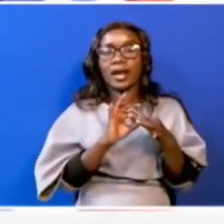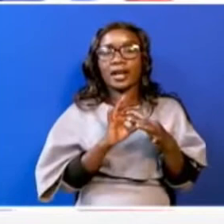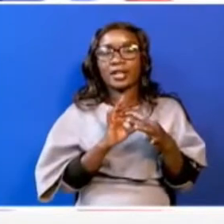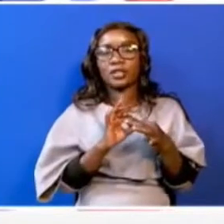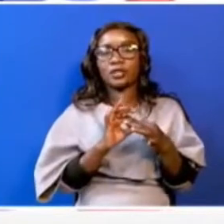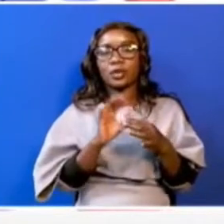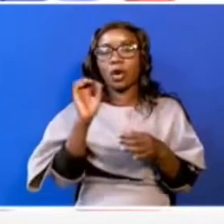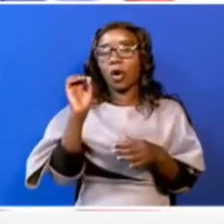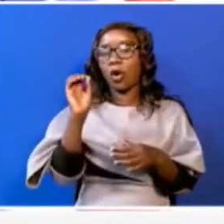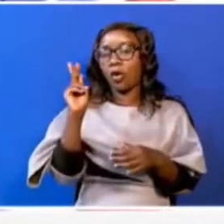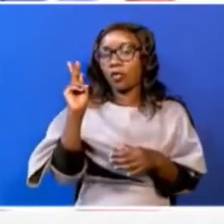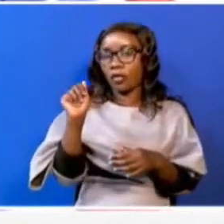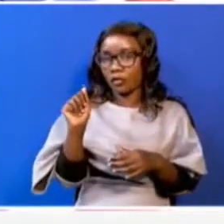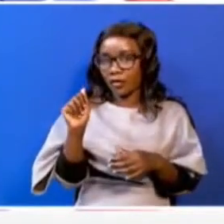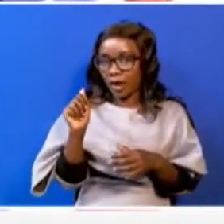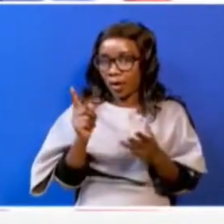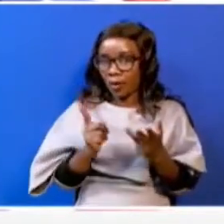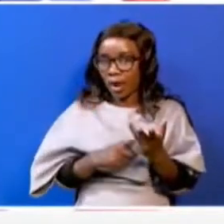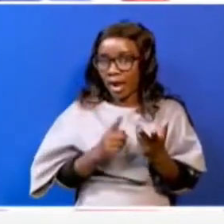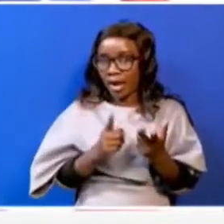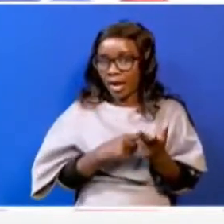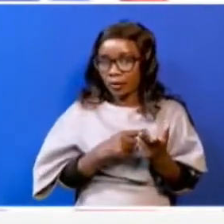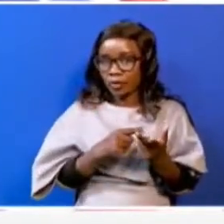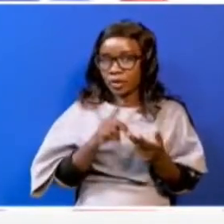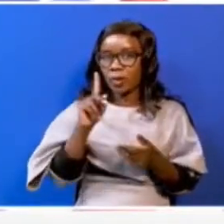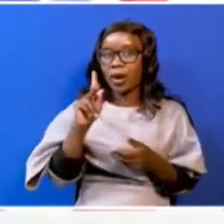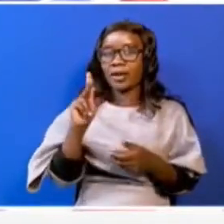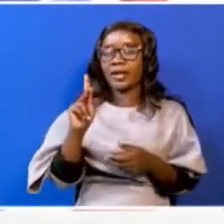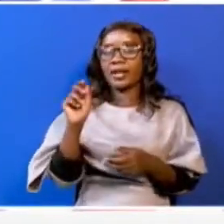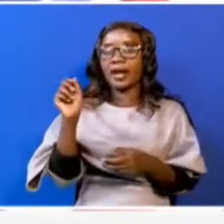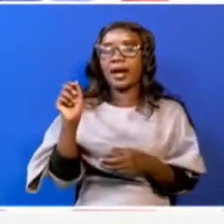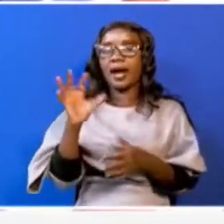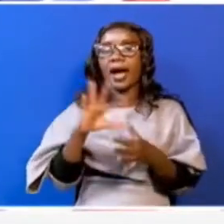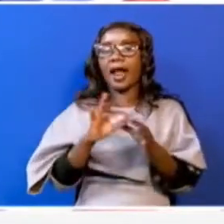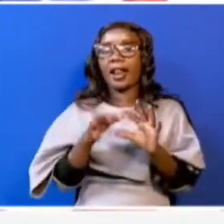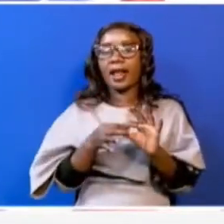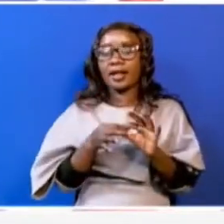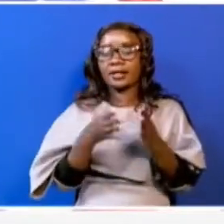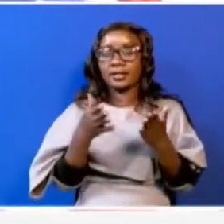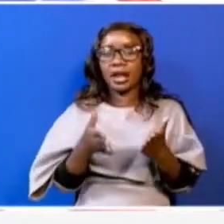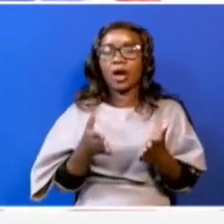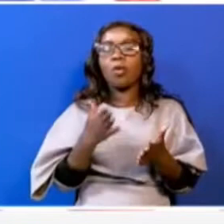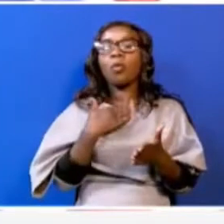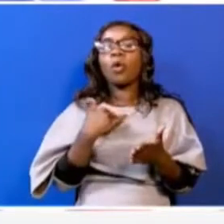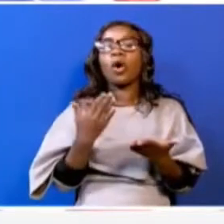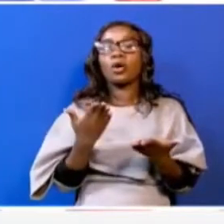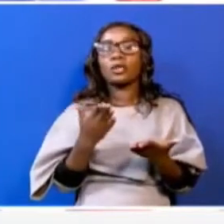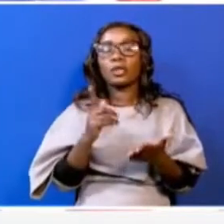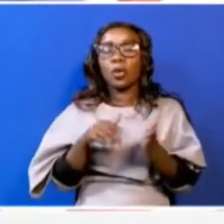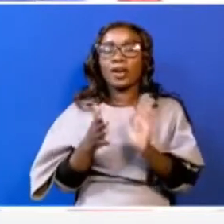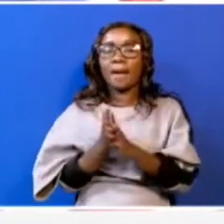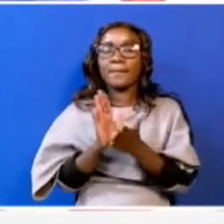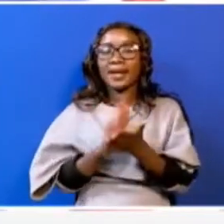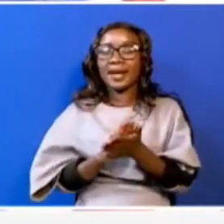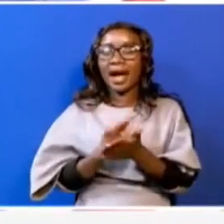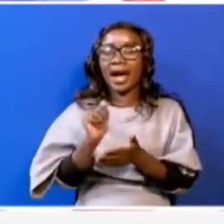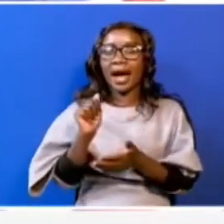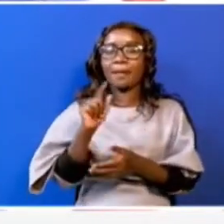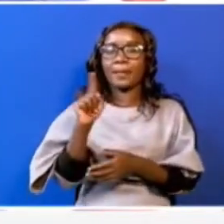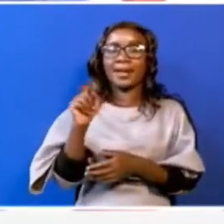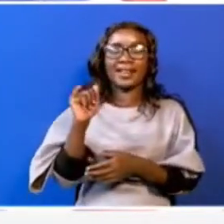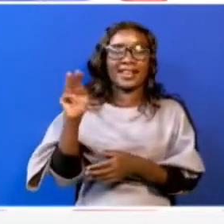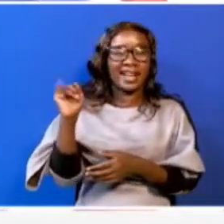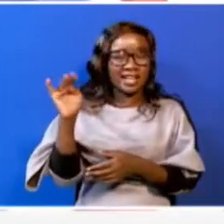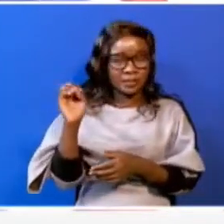we are already four and counting, one Kenya lands. And others may want to, whatever becomes of Azimio, if it gets